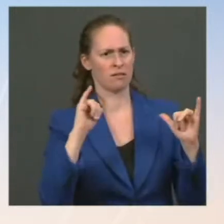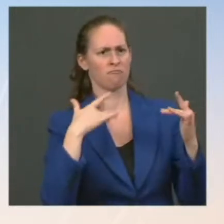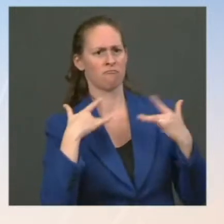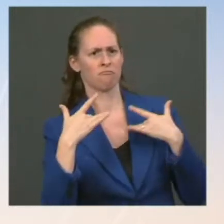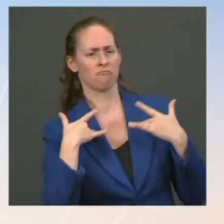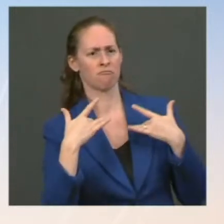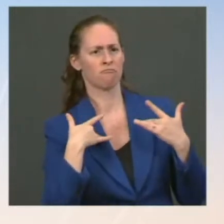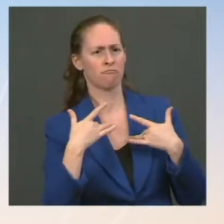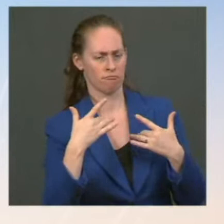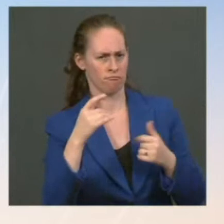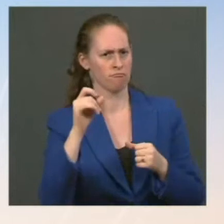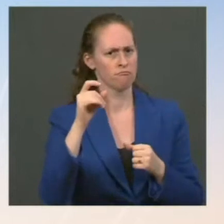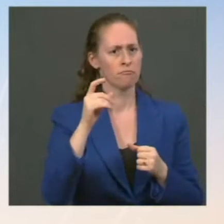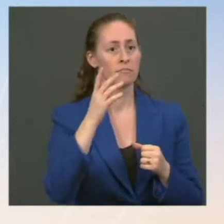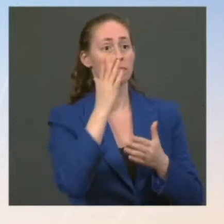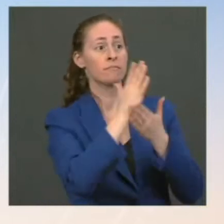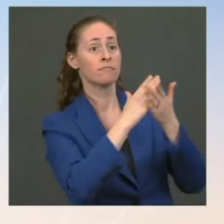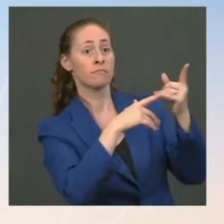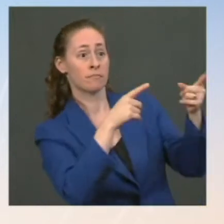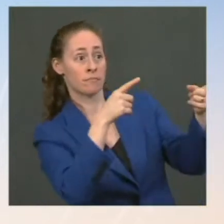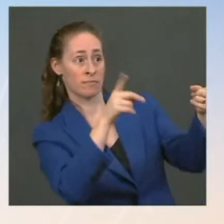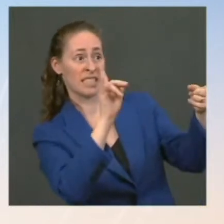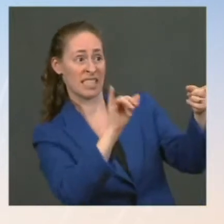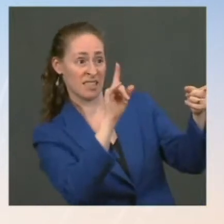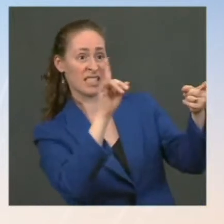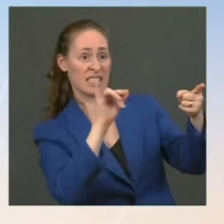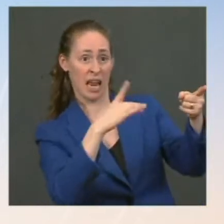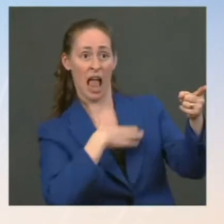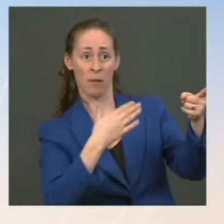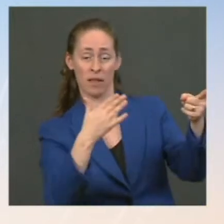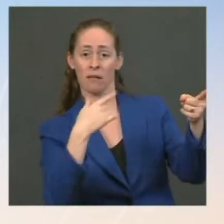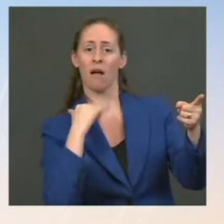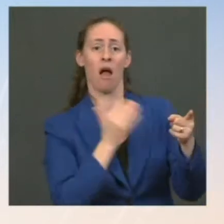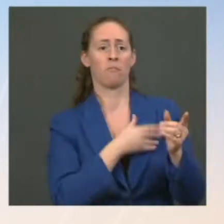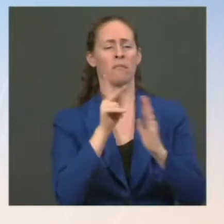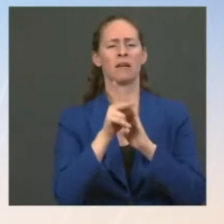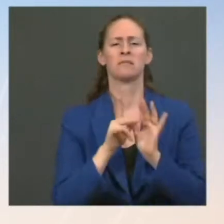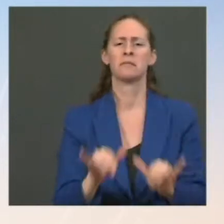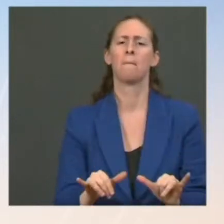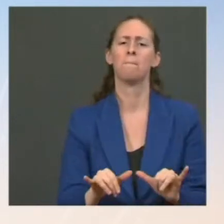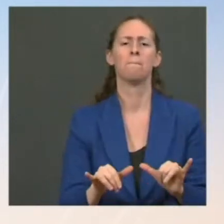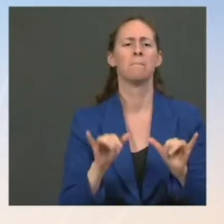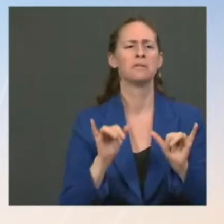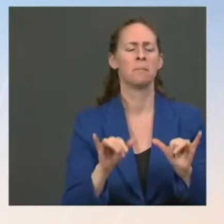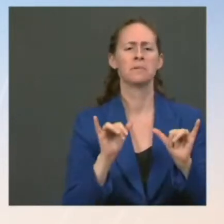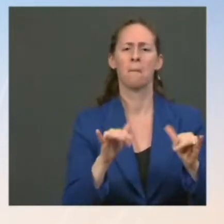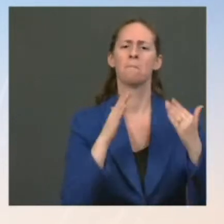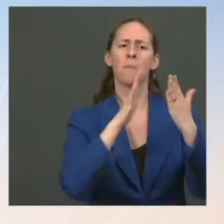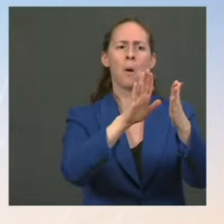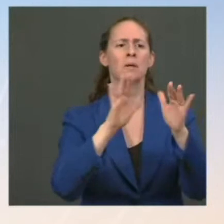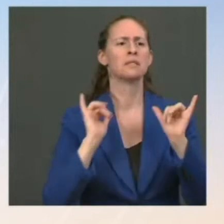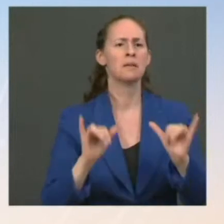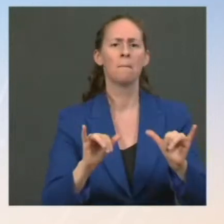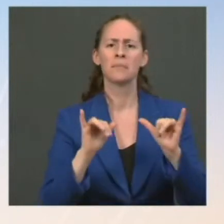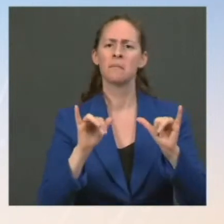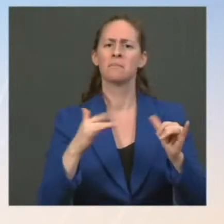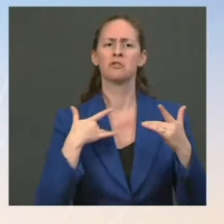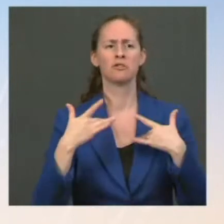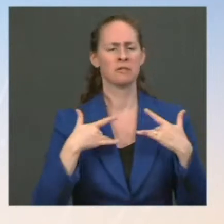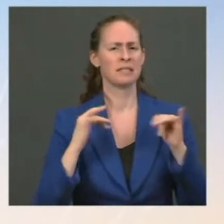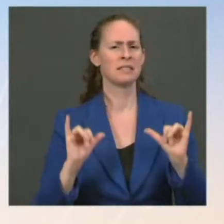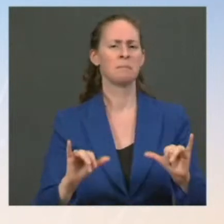type of actions. So it does not change our policy. It does not change our approach to policy. It does not change our concerns with some of